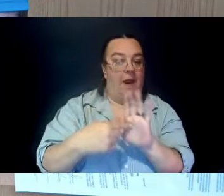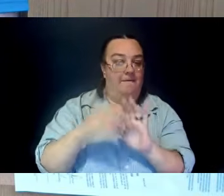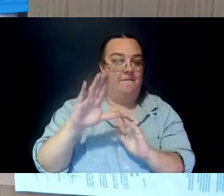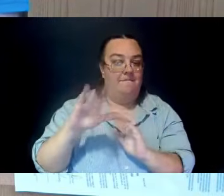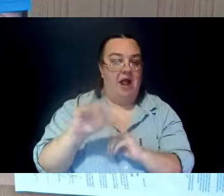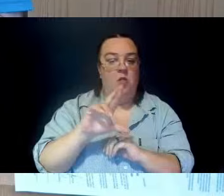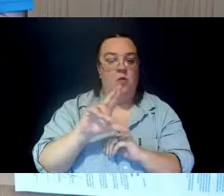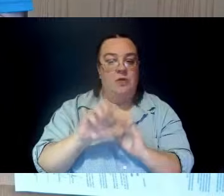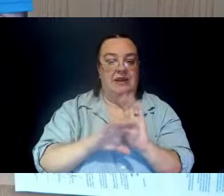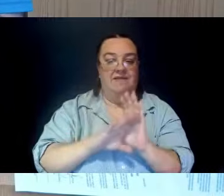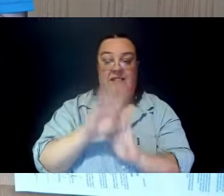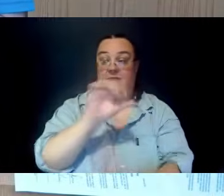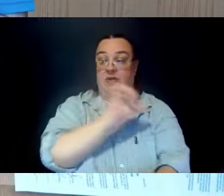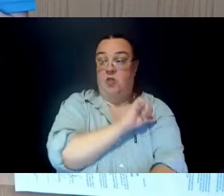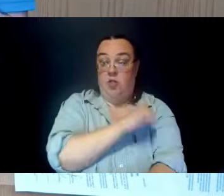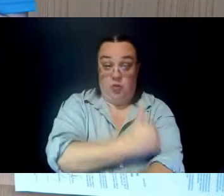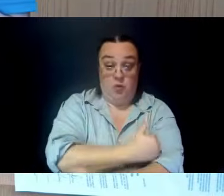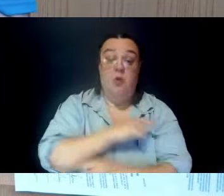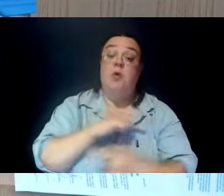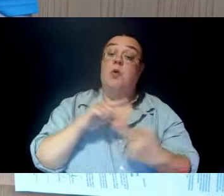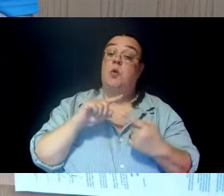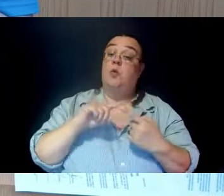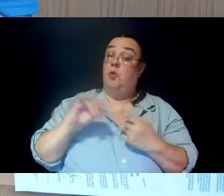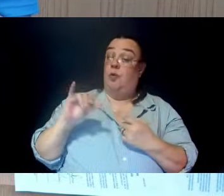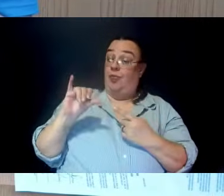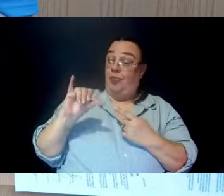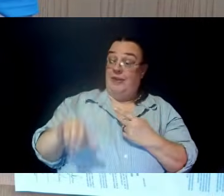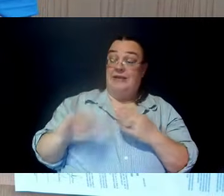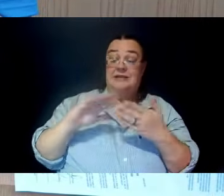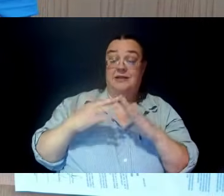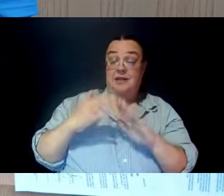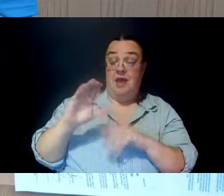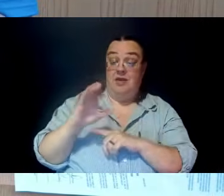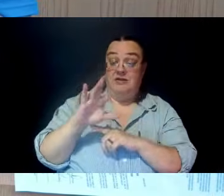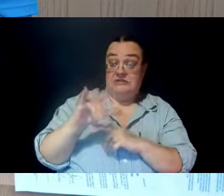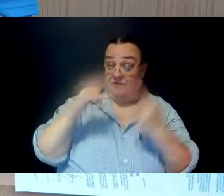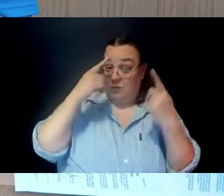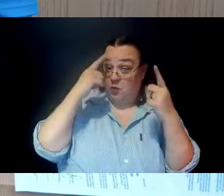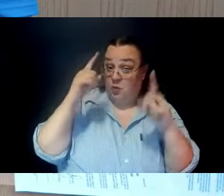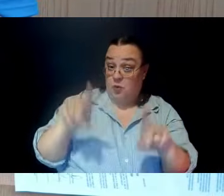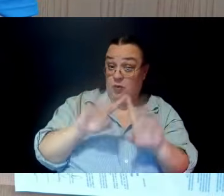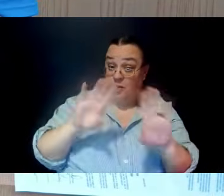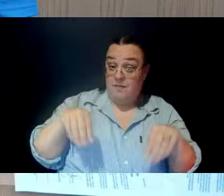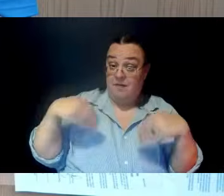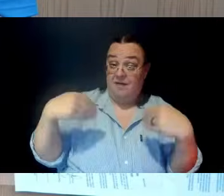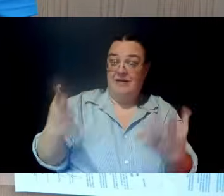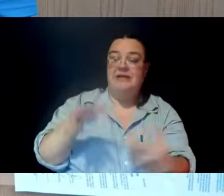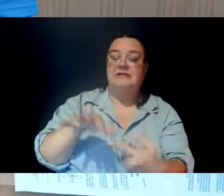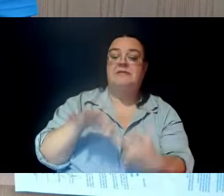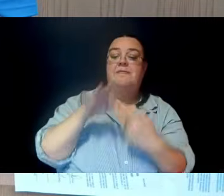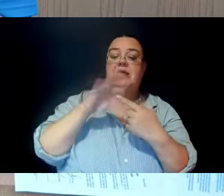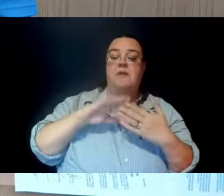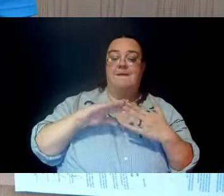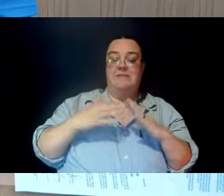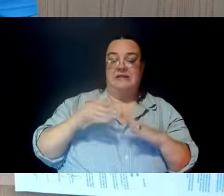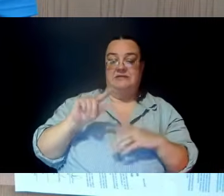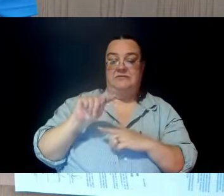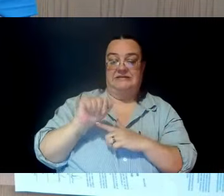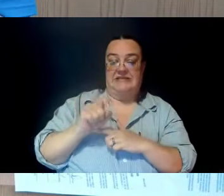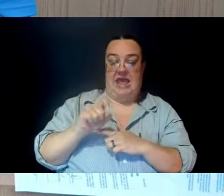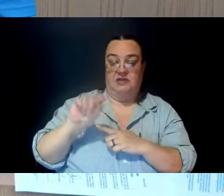Redevelopment Authority. To this end, the town of Cheverly agrees to provide special municipal tax treatment